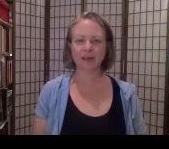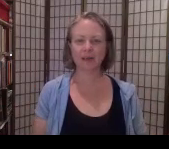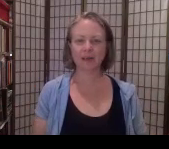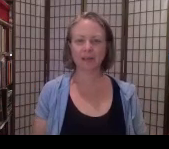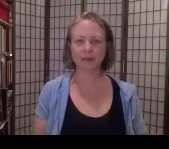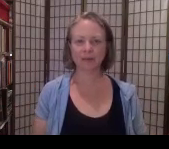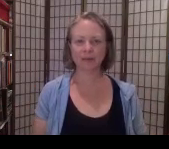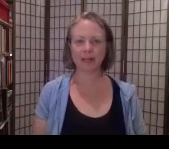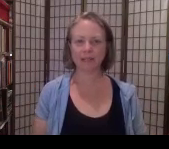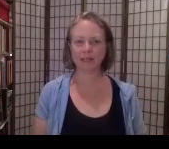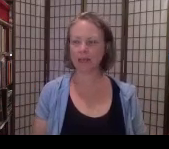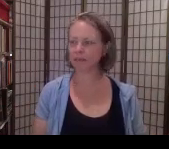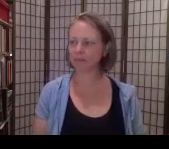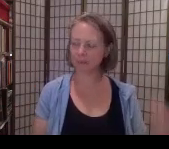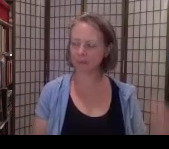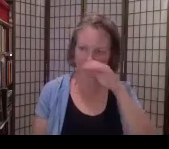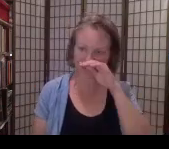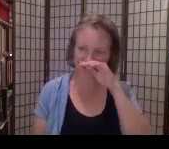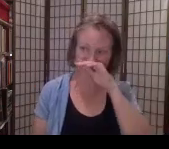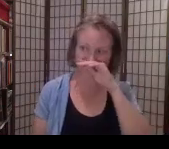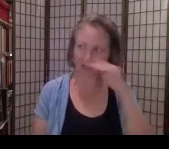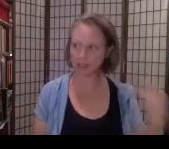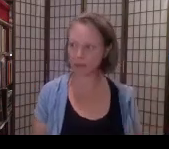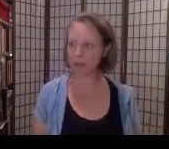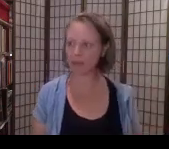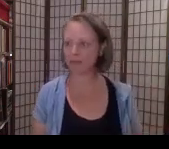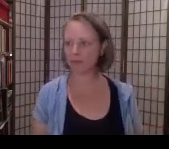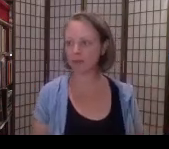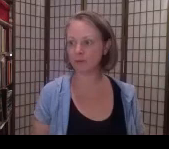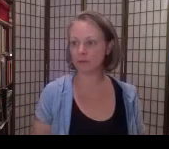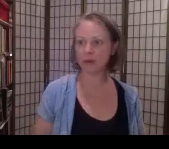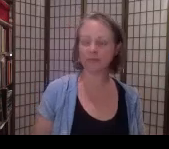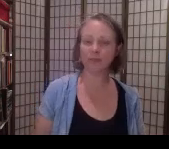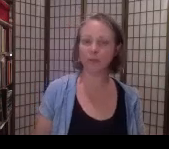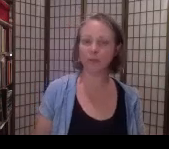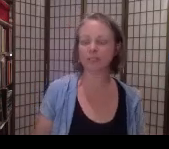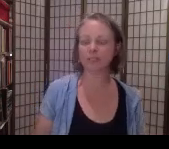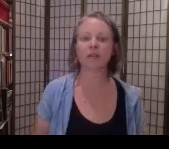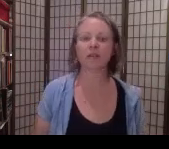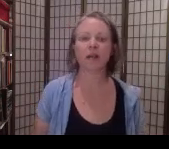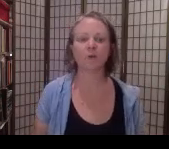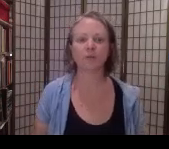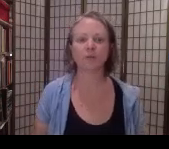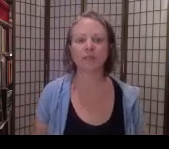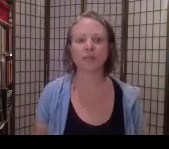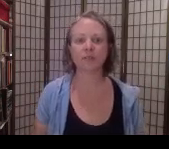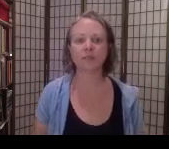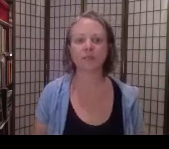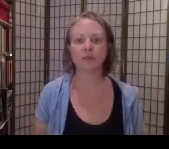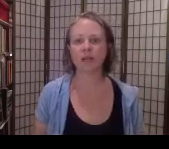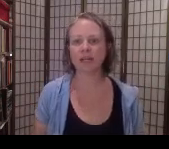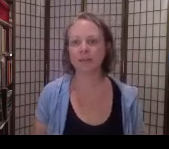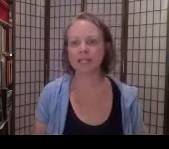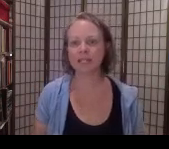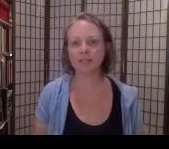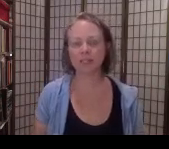All right, my cricket friend, I don't see any questions popping up from you, from our viewers. I wonder if there's, we're